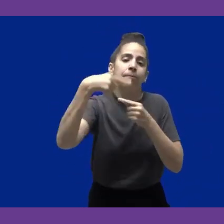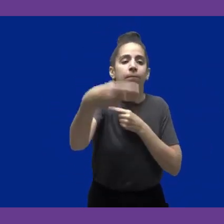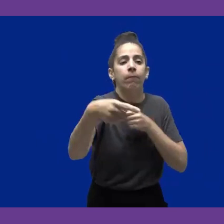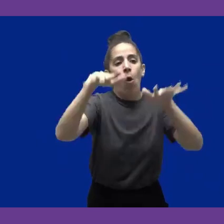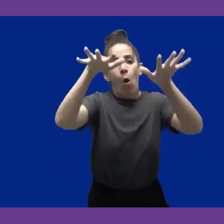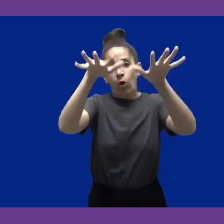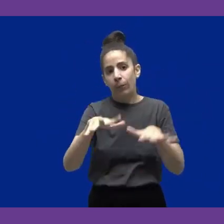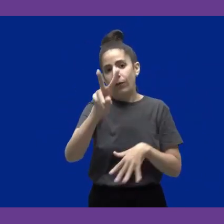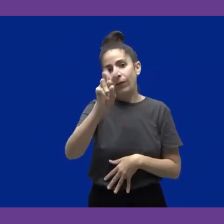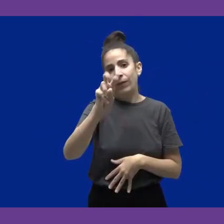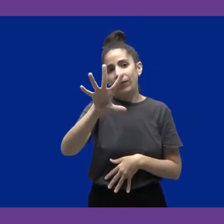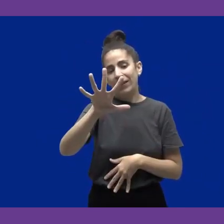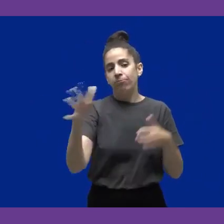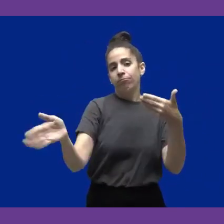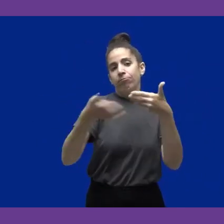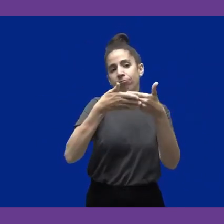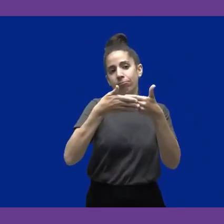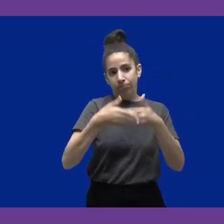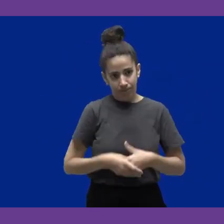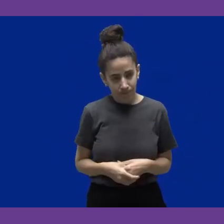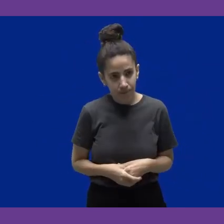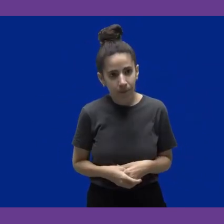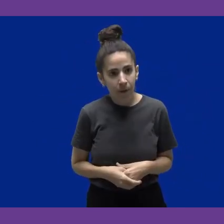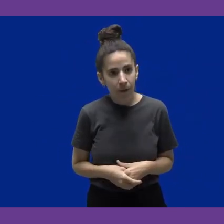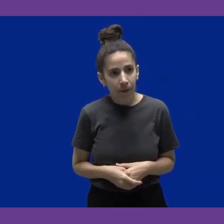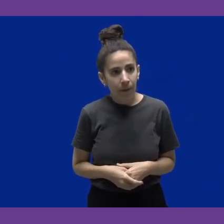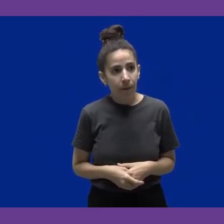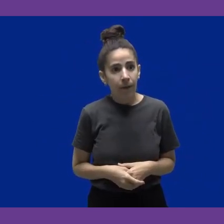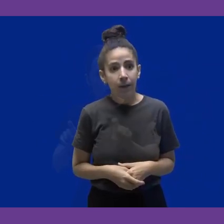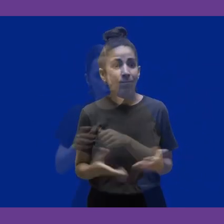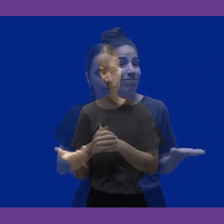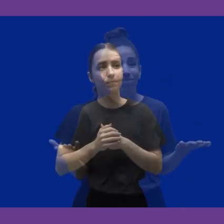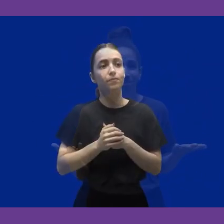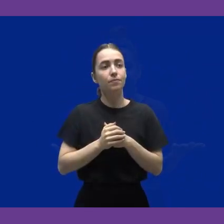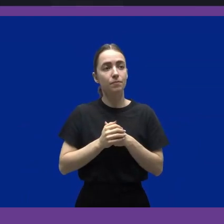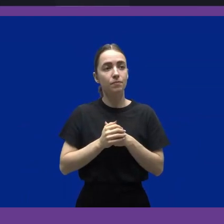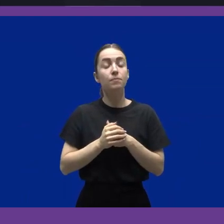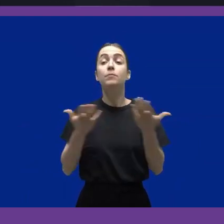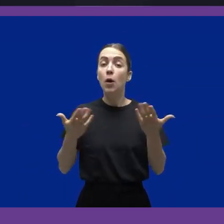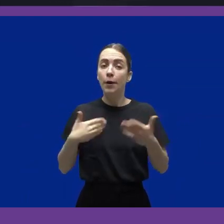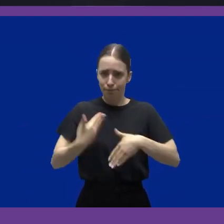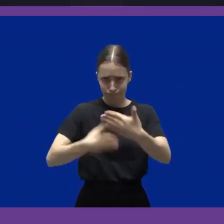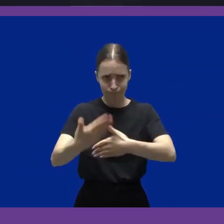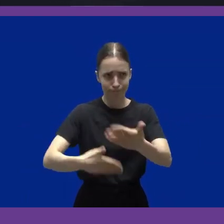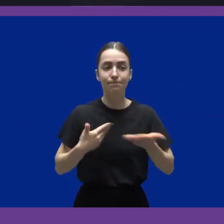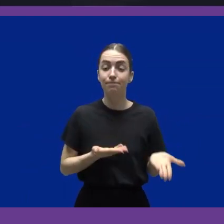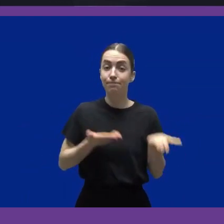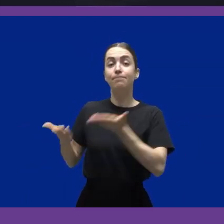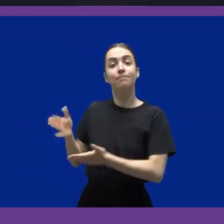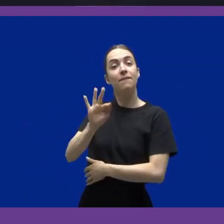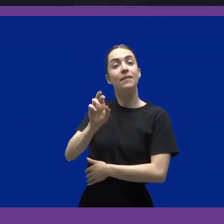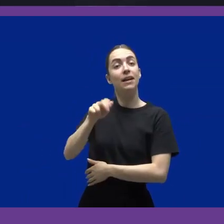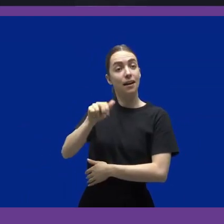So if there's no technical comments there, the document could be published in February 2026. Okay, I was saying that this is a